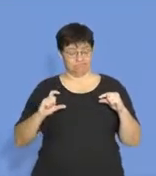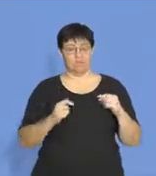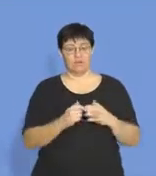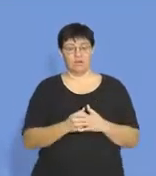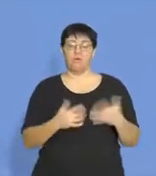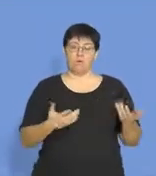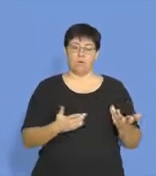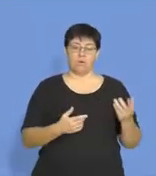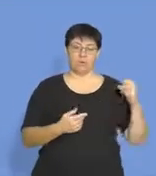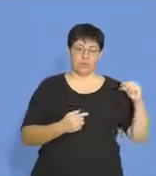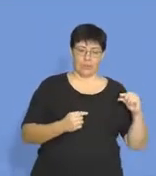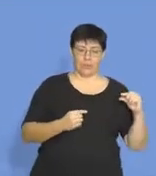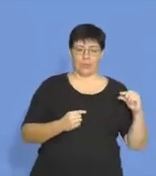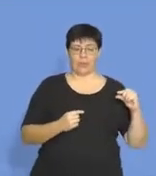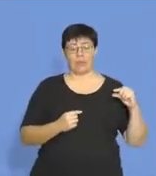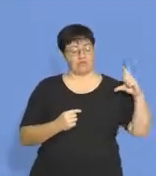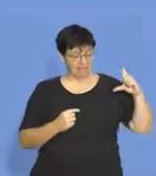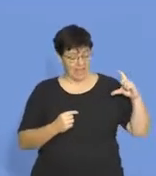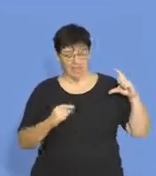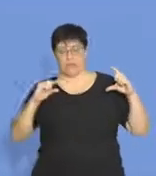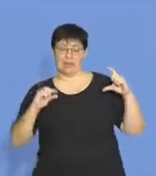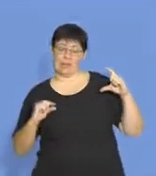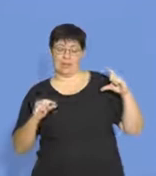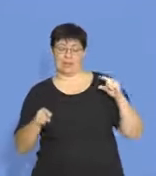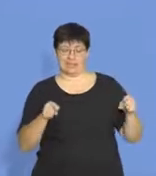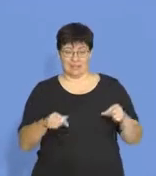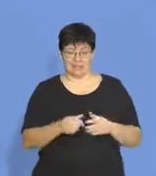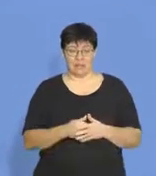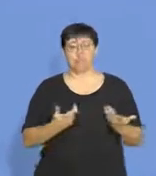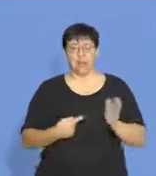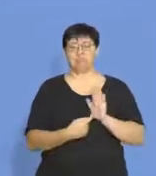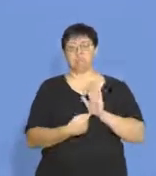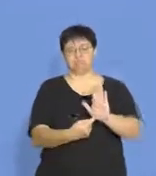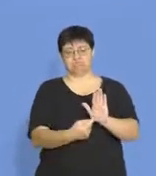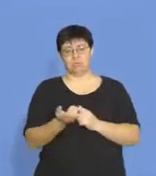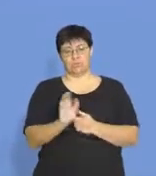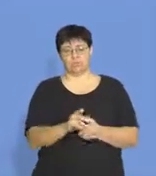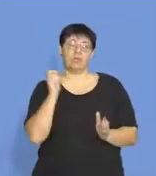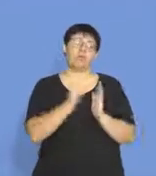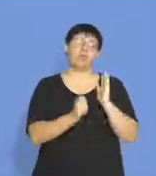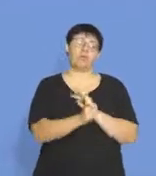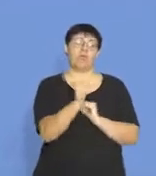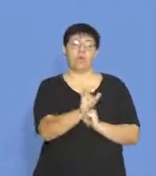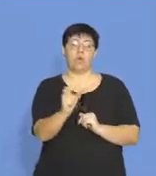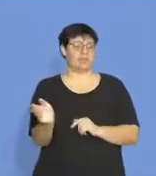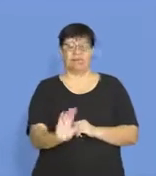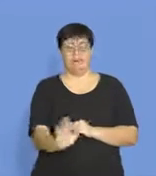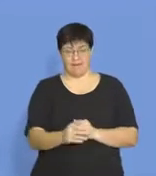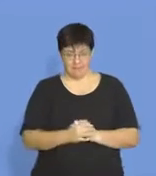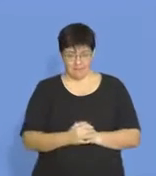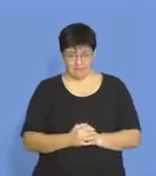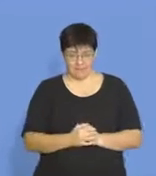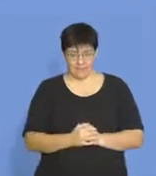value is greater than another value. And we're going to use symbols because we're not really going to write words like this when you're talking